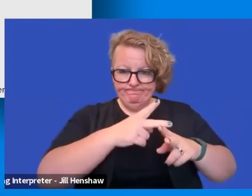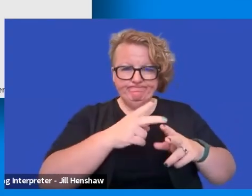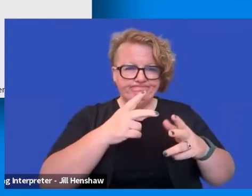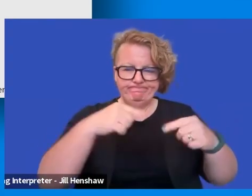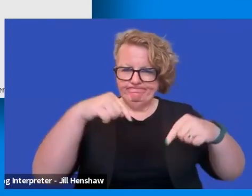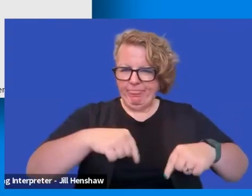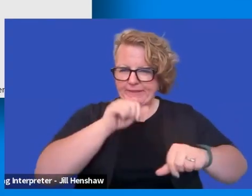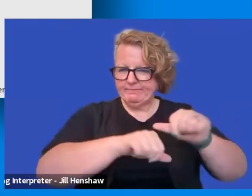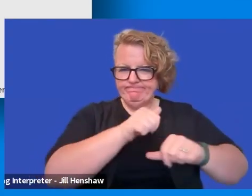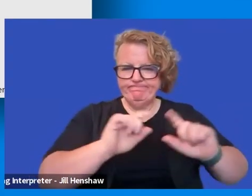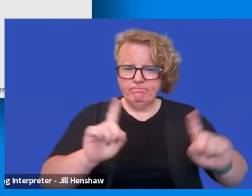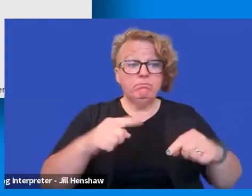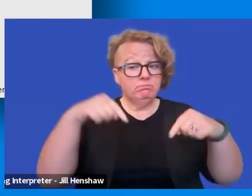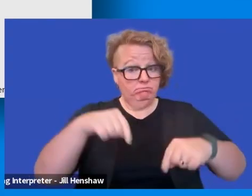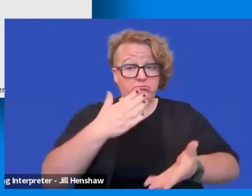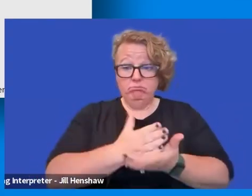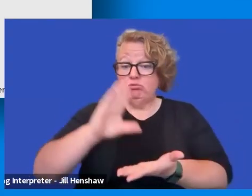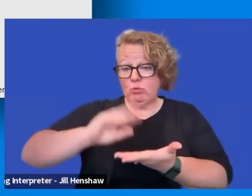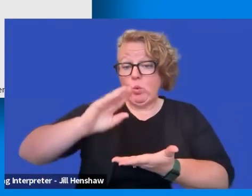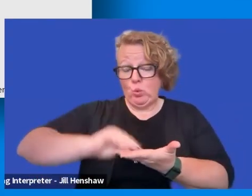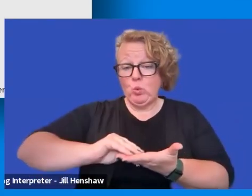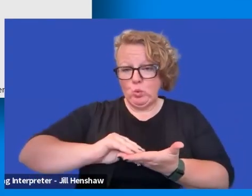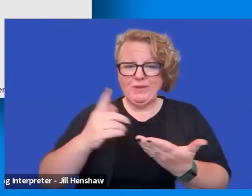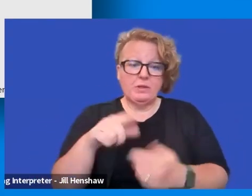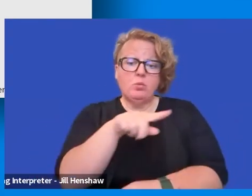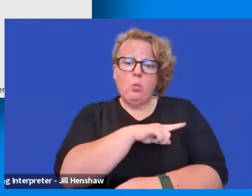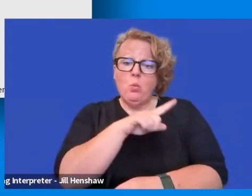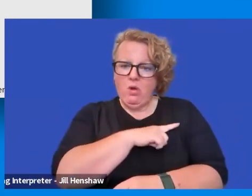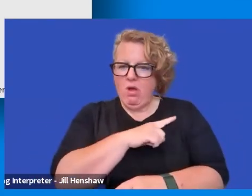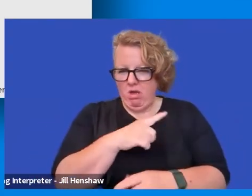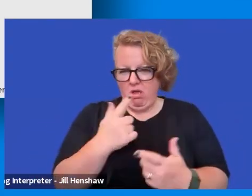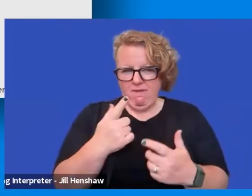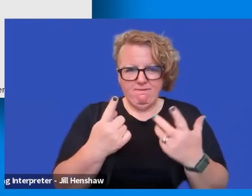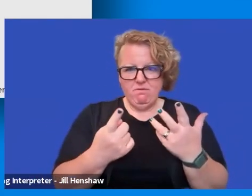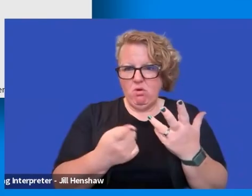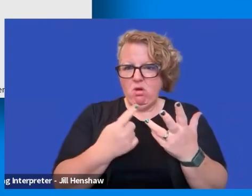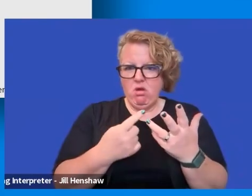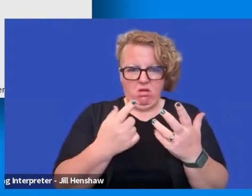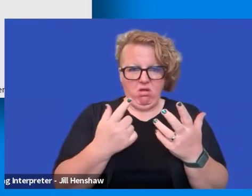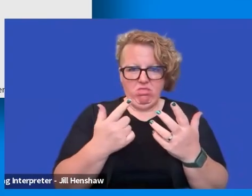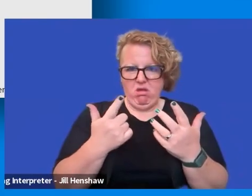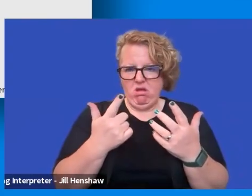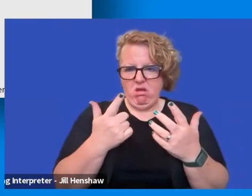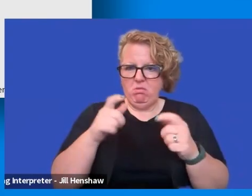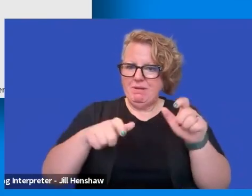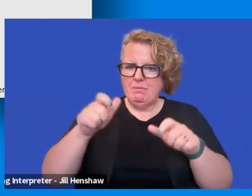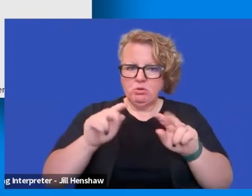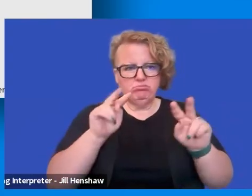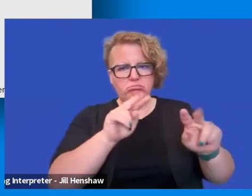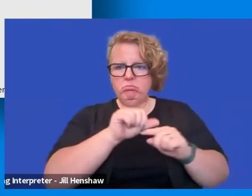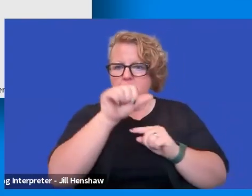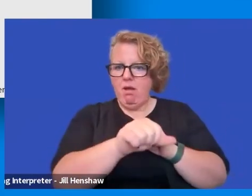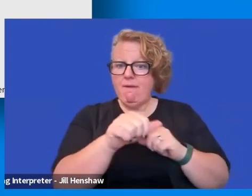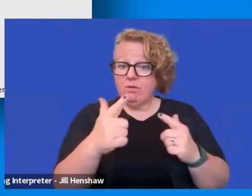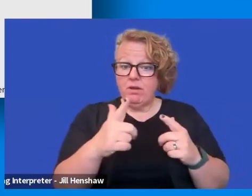start. The session is being recorded so that it can be made available via the EDI Caucus website. And if for any reason